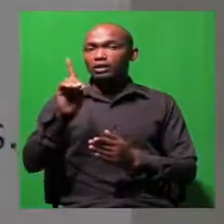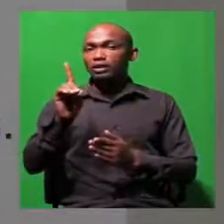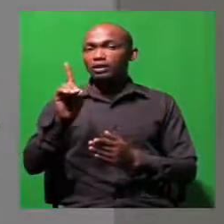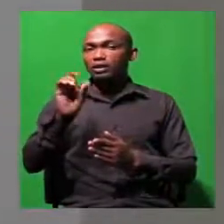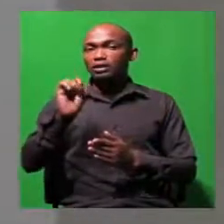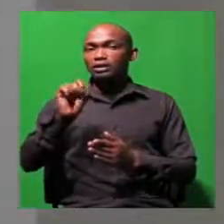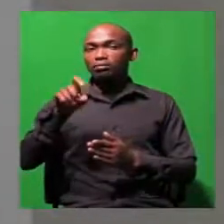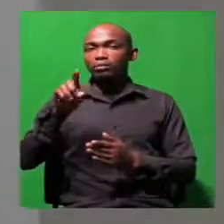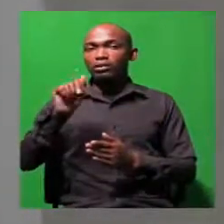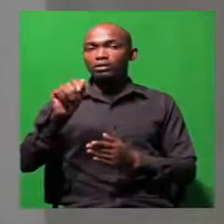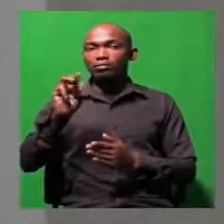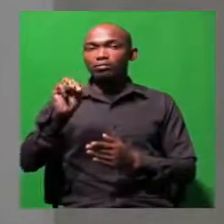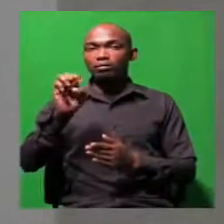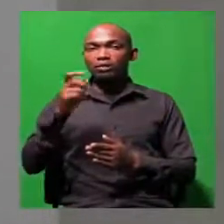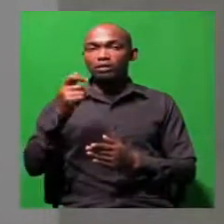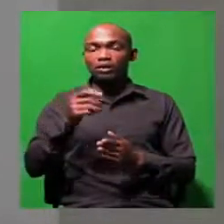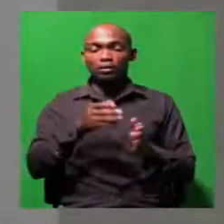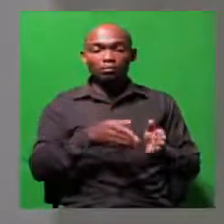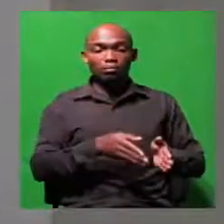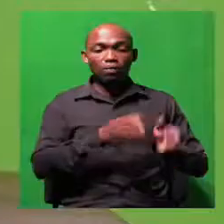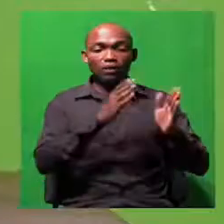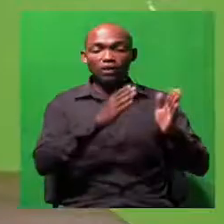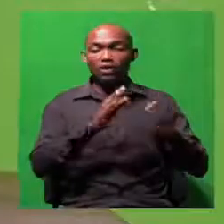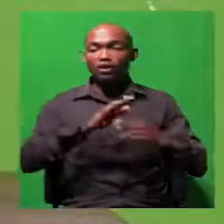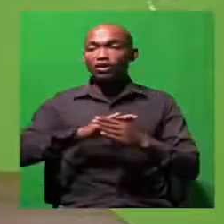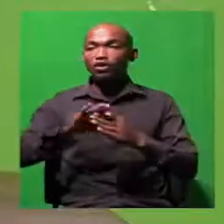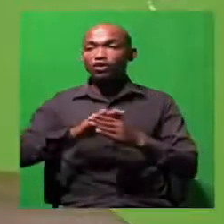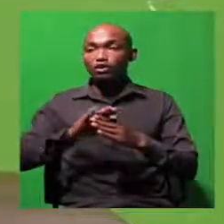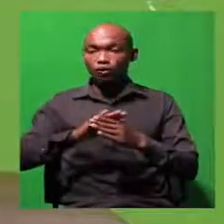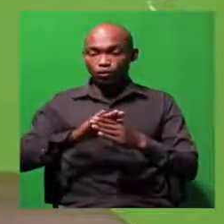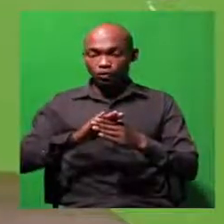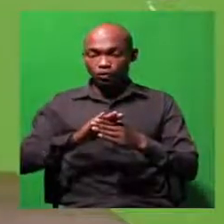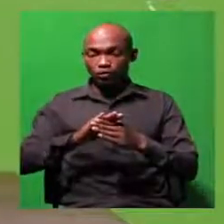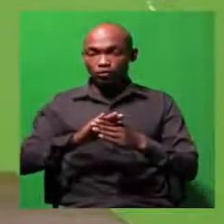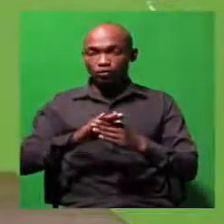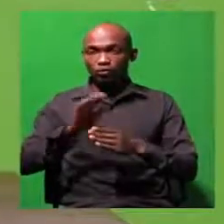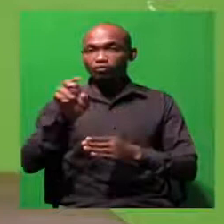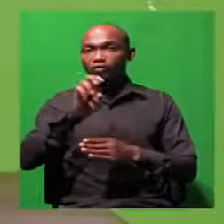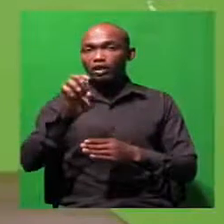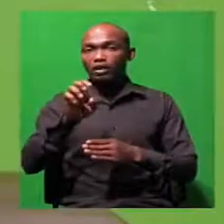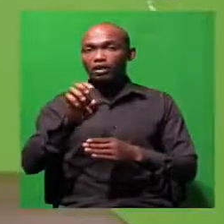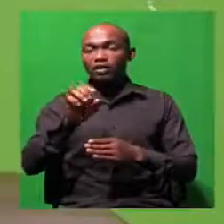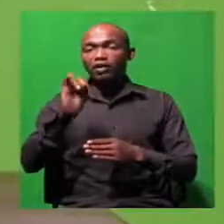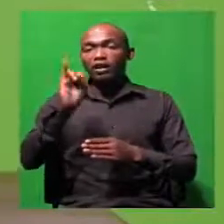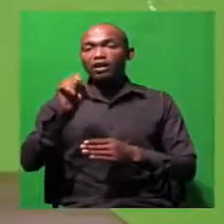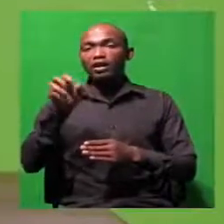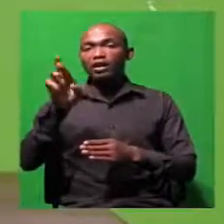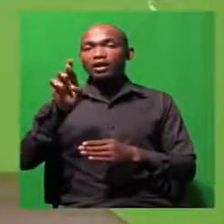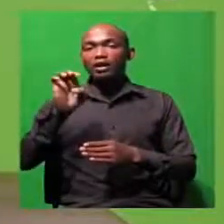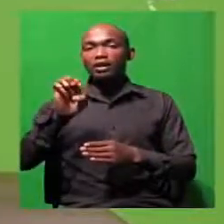irregular solid. My belief is that now